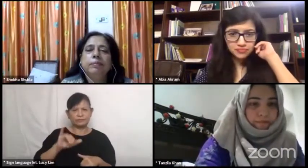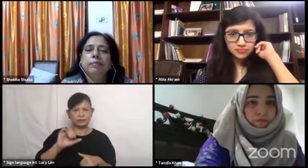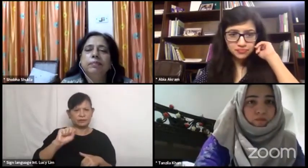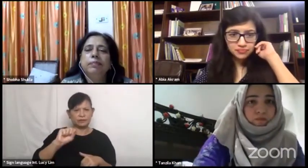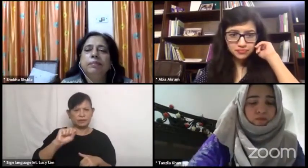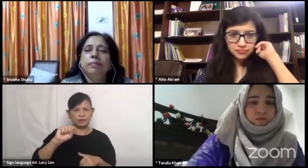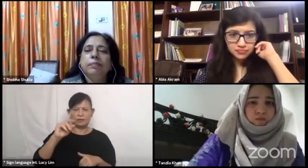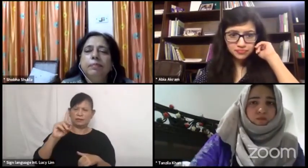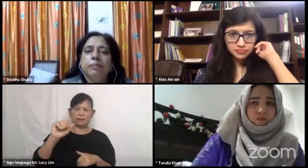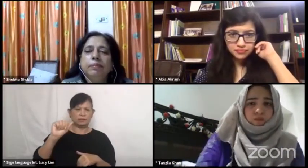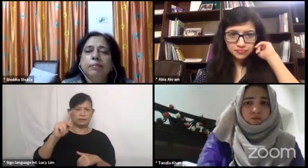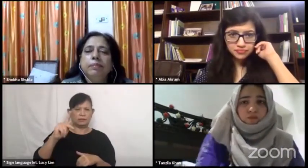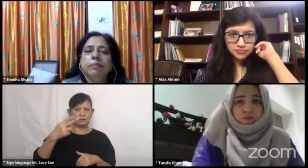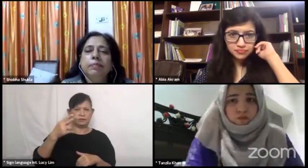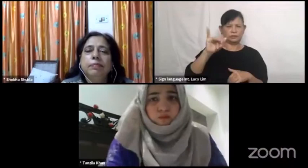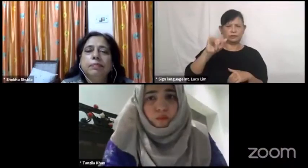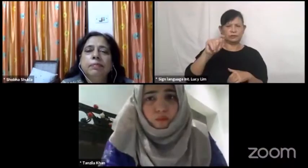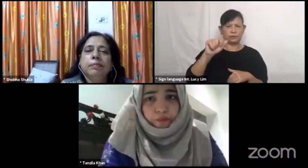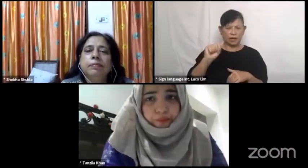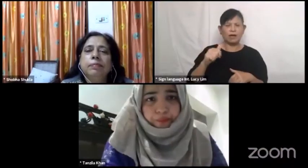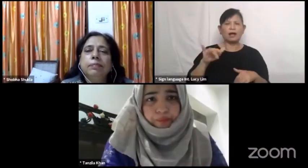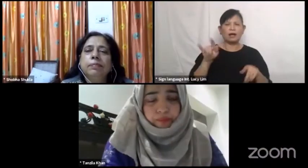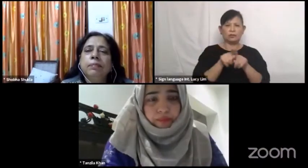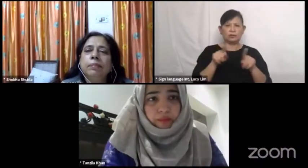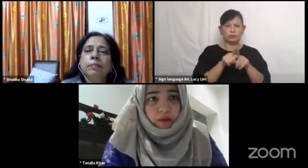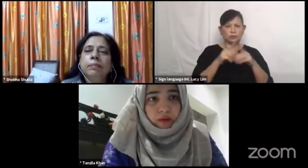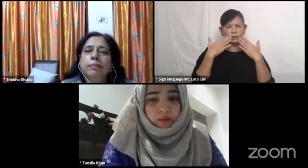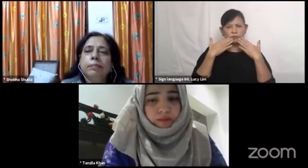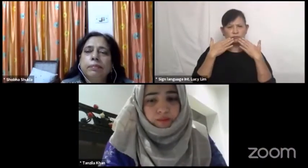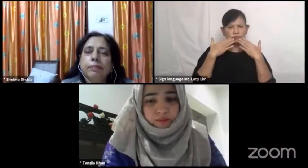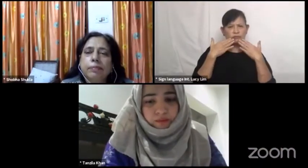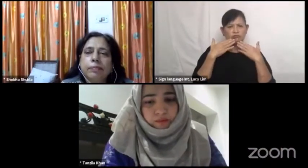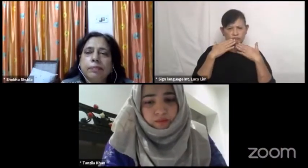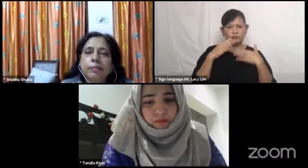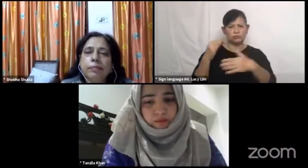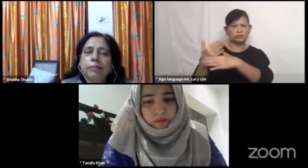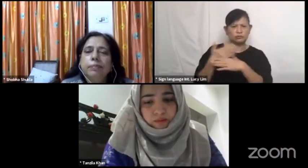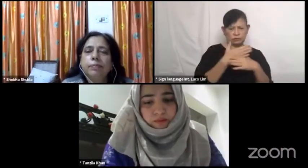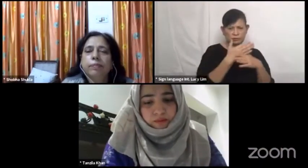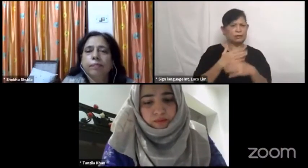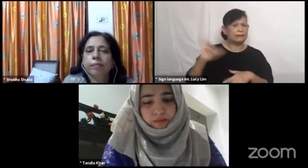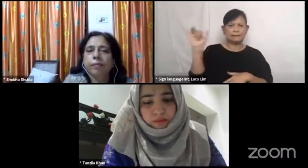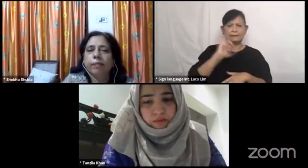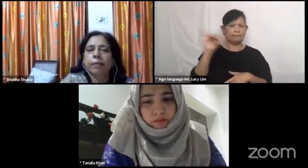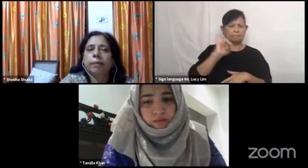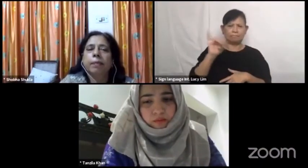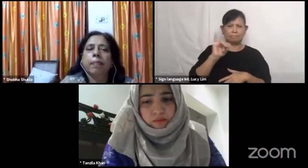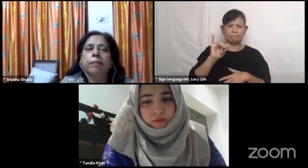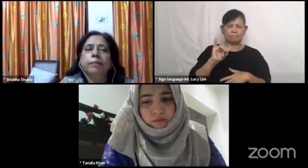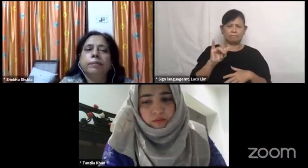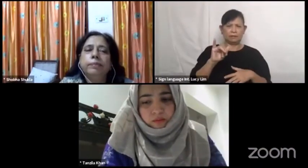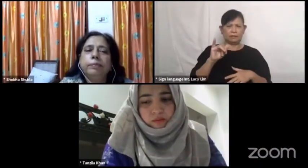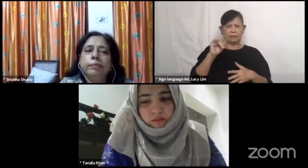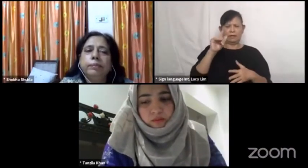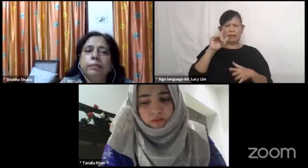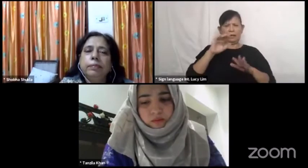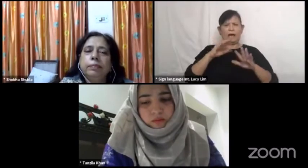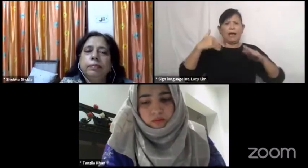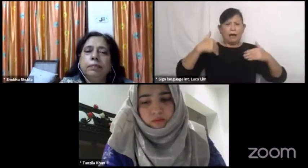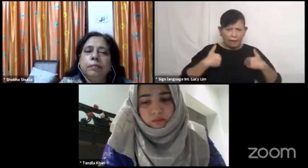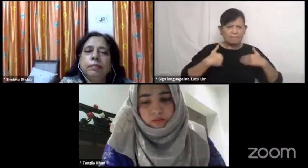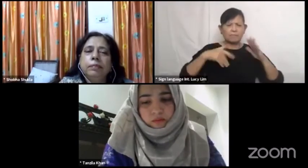I really agree with what Tanzila was sharing. There are broader problems around implementing the current policies